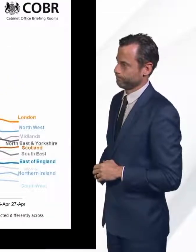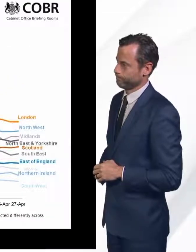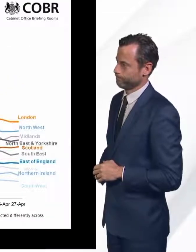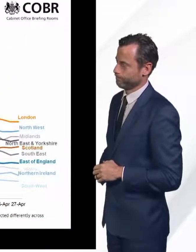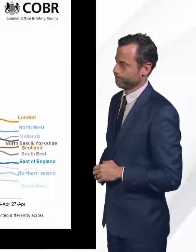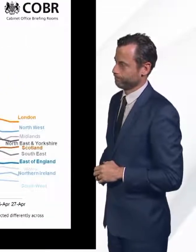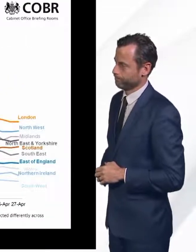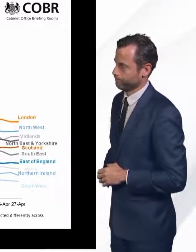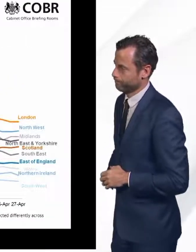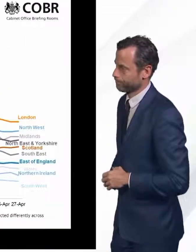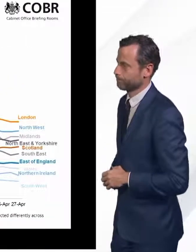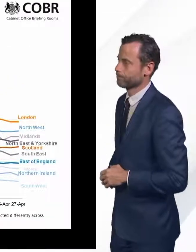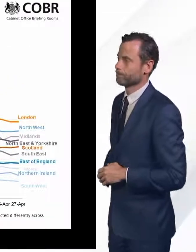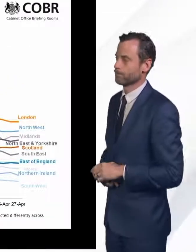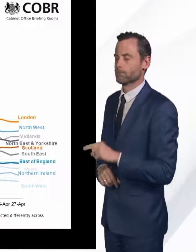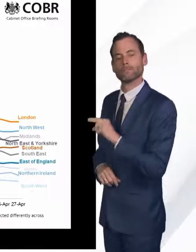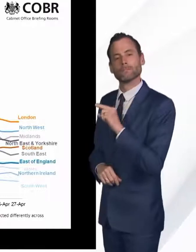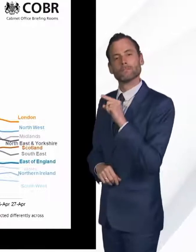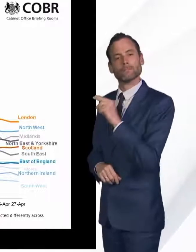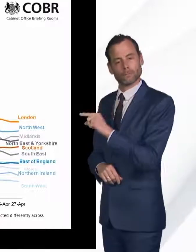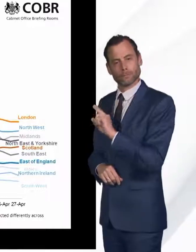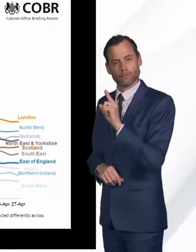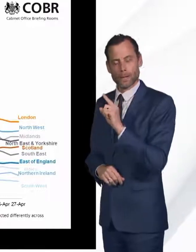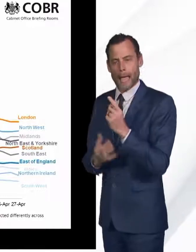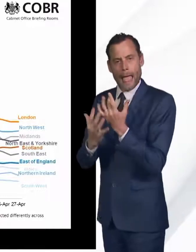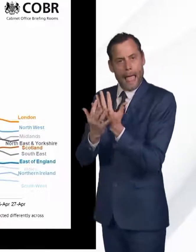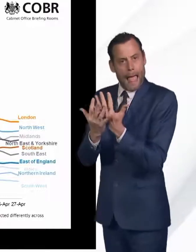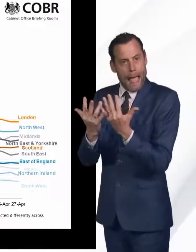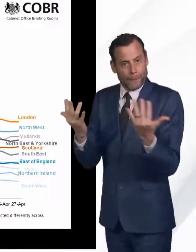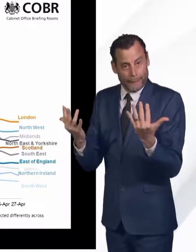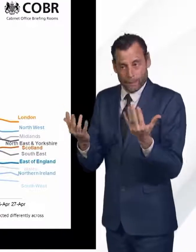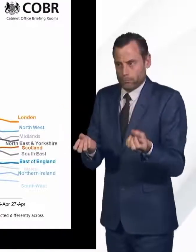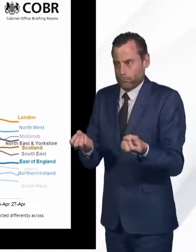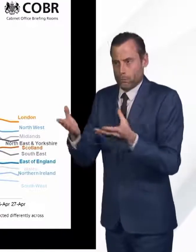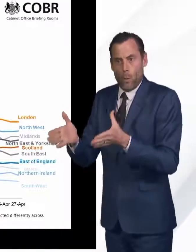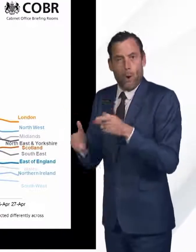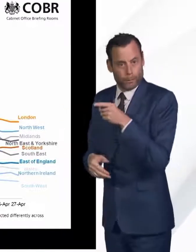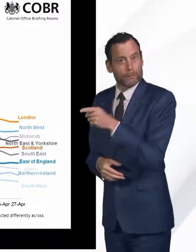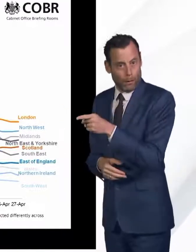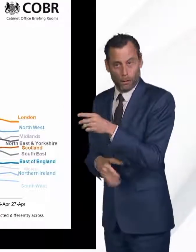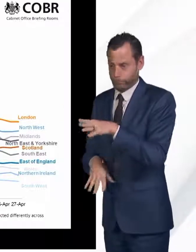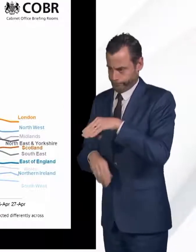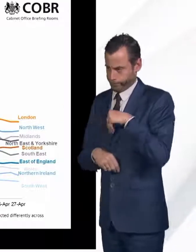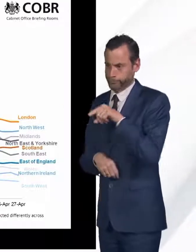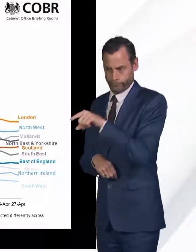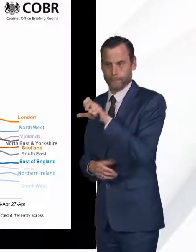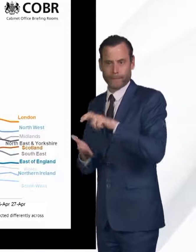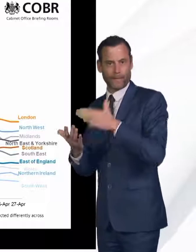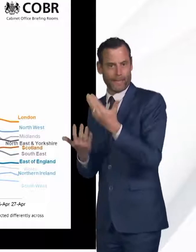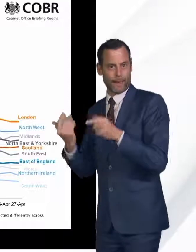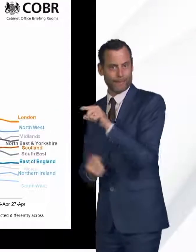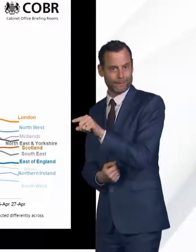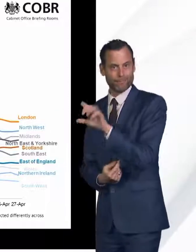This, instead of counting tests, counts people. So this is people who are in hospital with COVID-19, again, across the